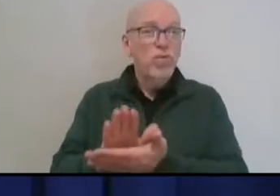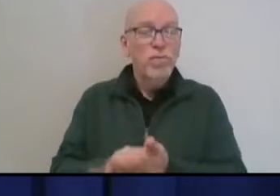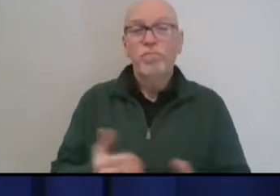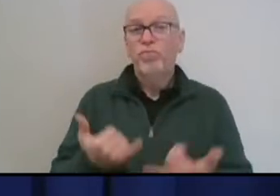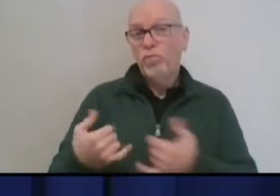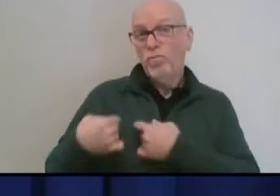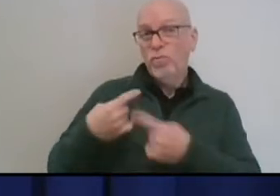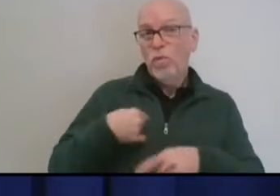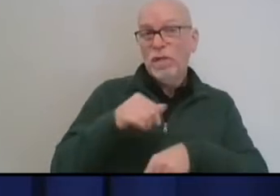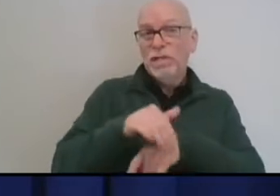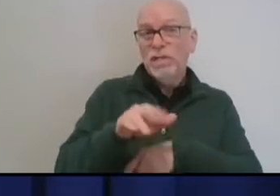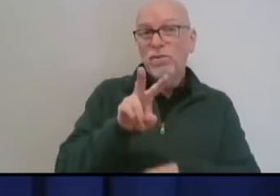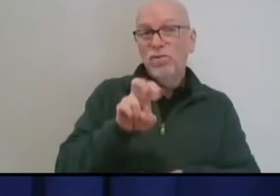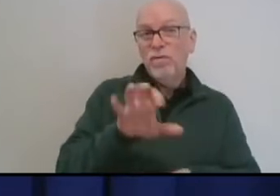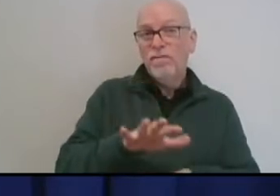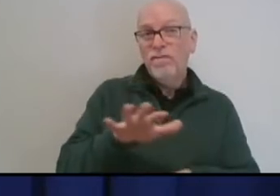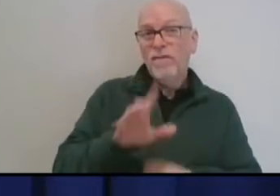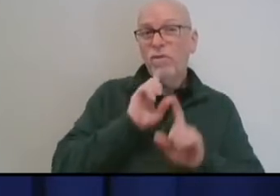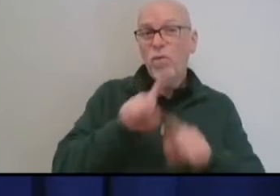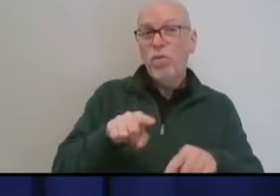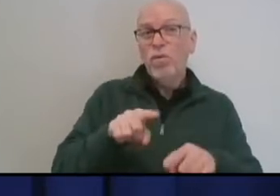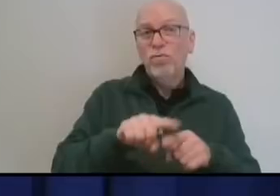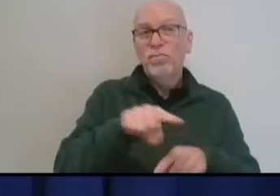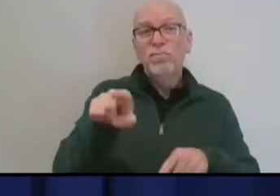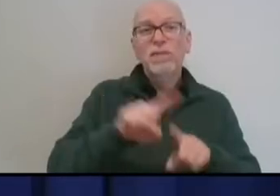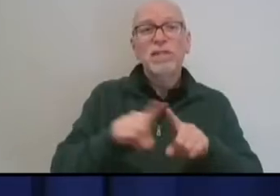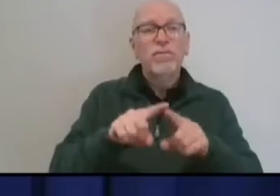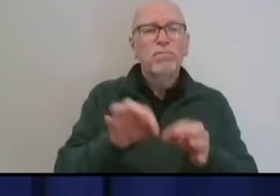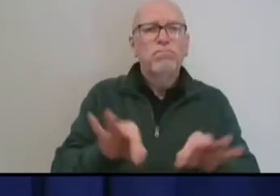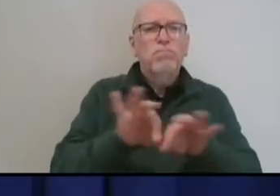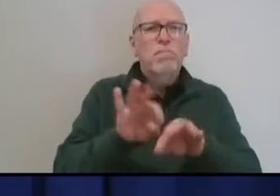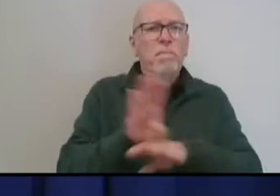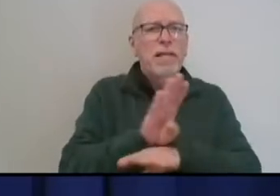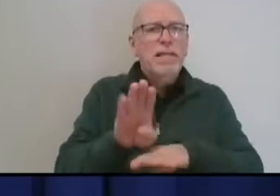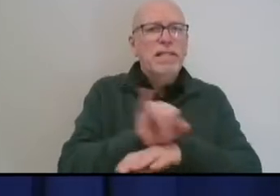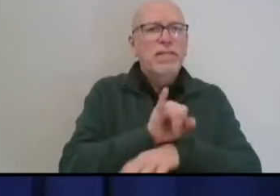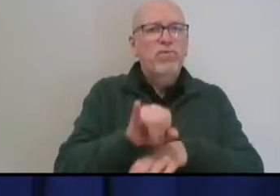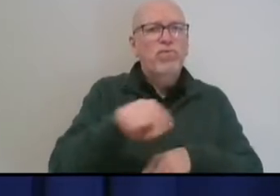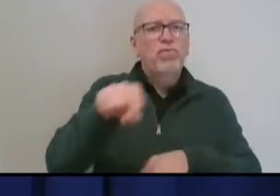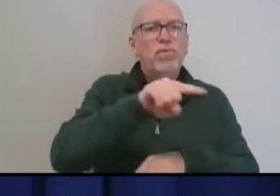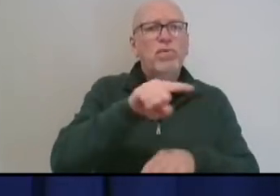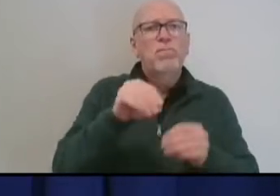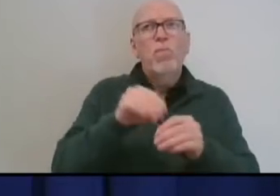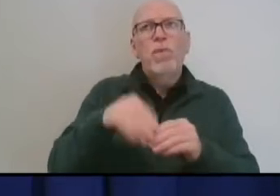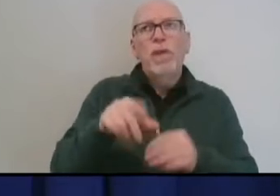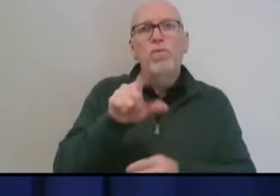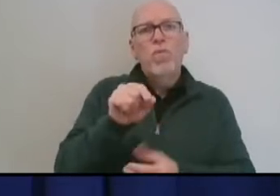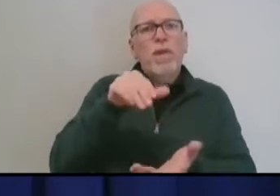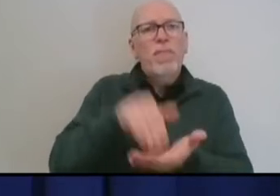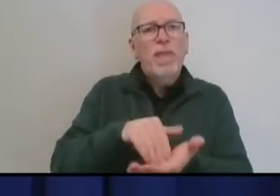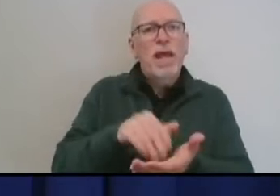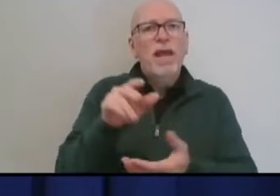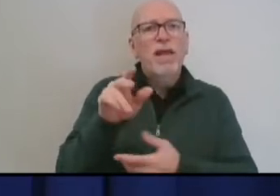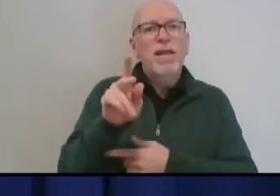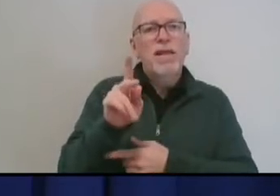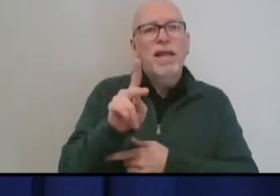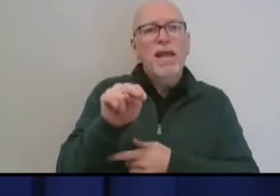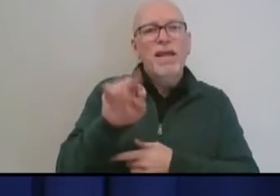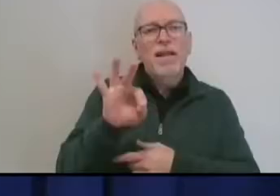shipped 255 orders to critical industry businesses consisting of more than 20,000 KN95 masks,